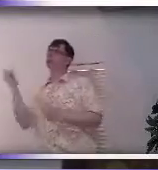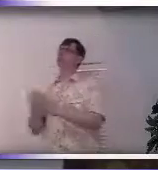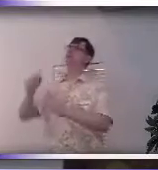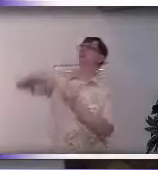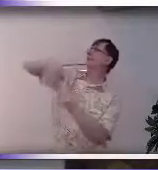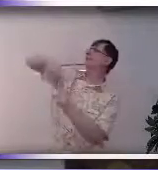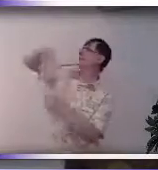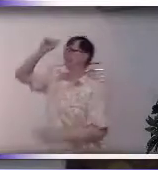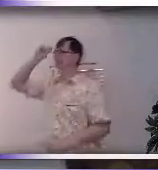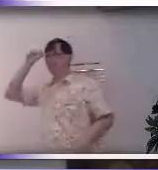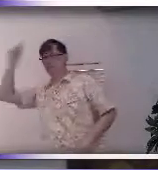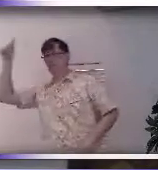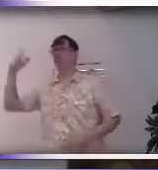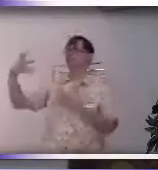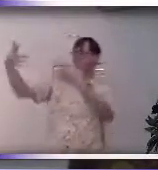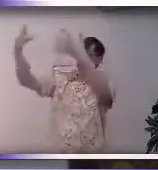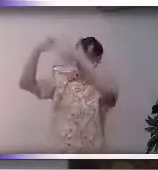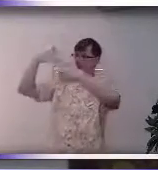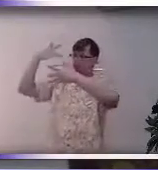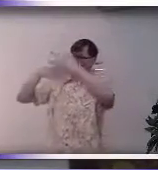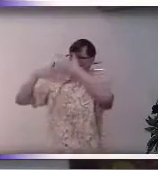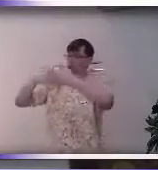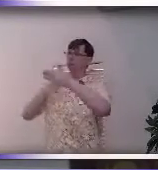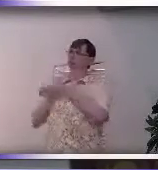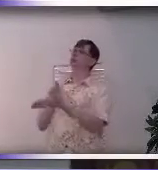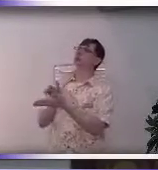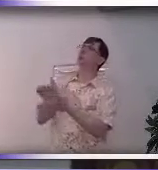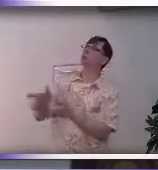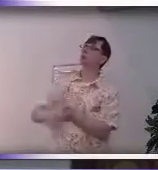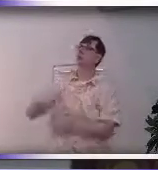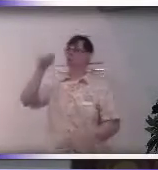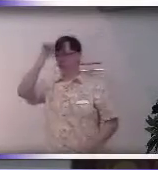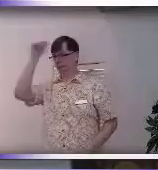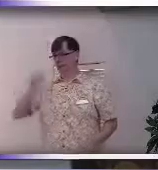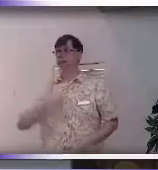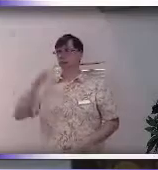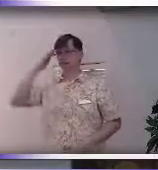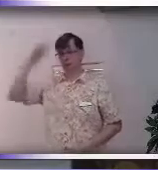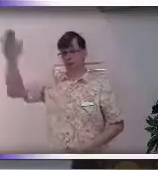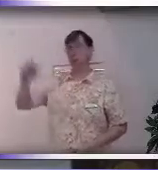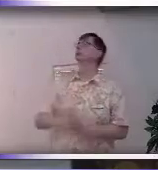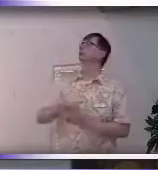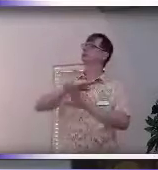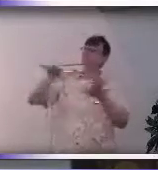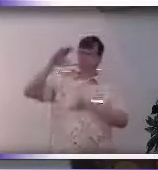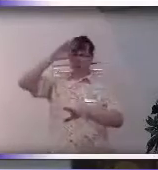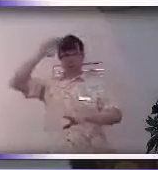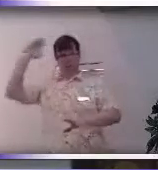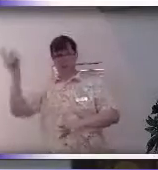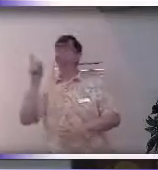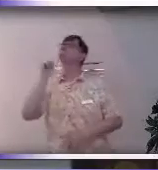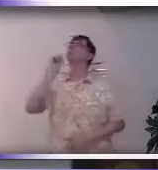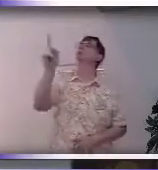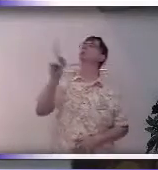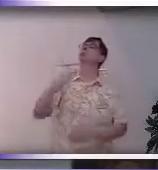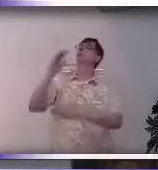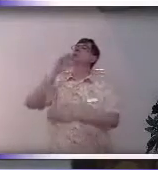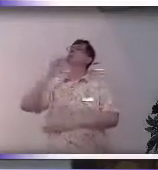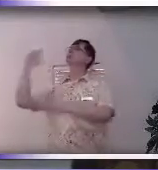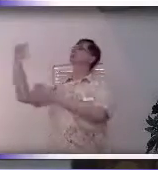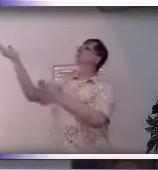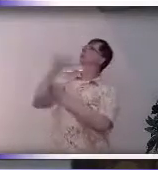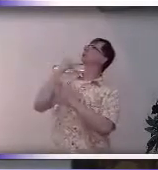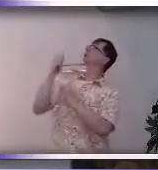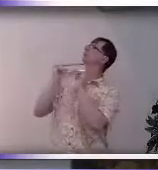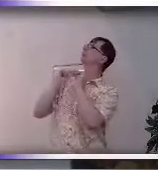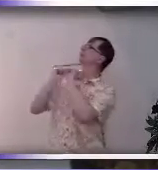divine idea. It filters through our thoughts and beliefs, especially the unconscious ones, and it becomes an